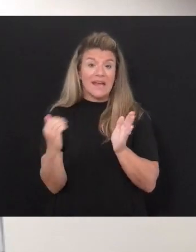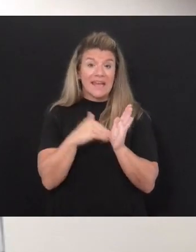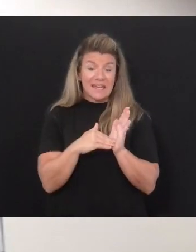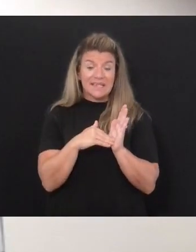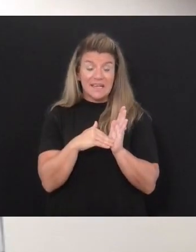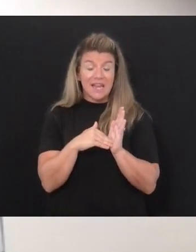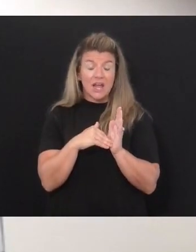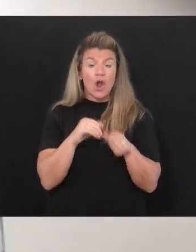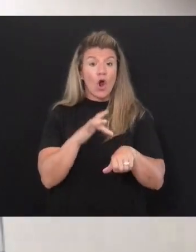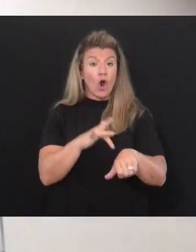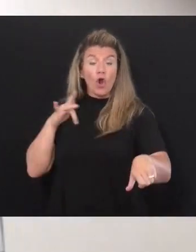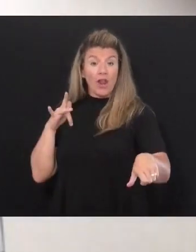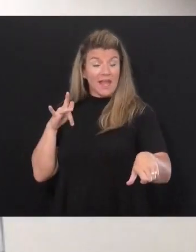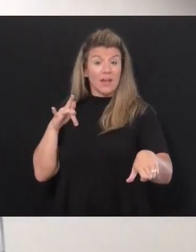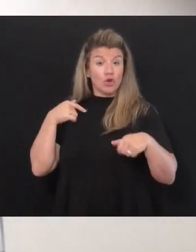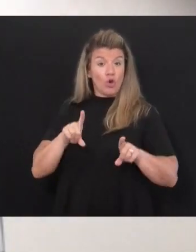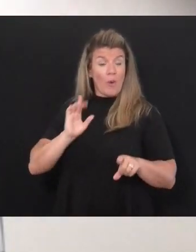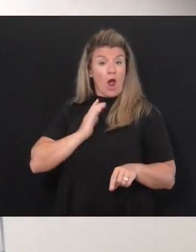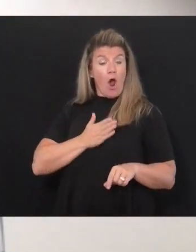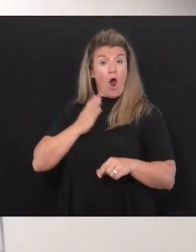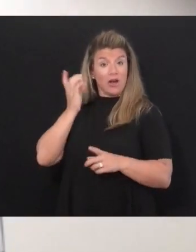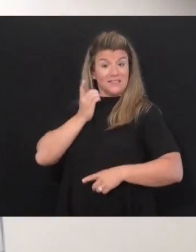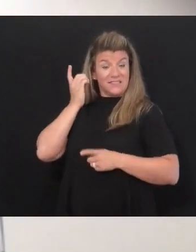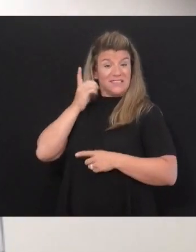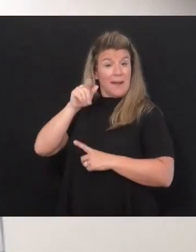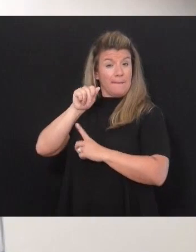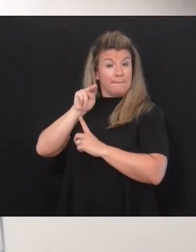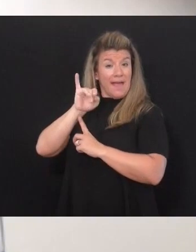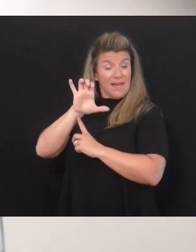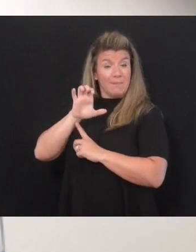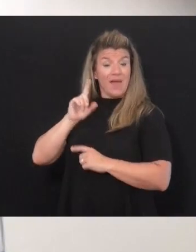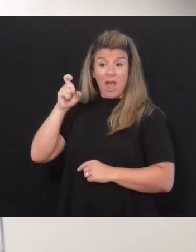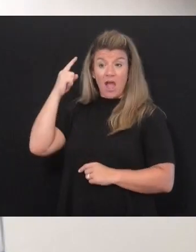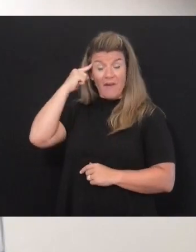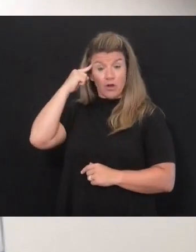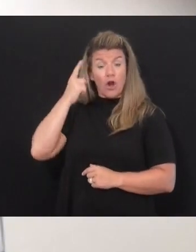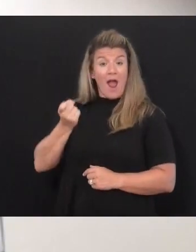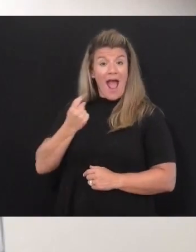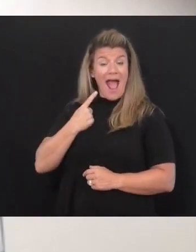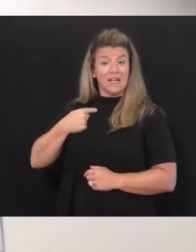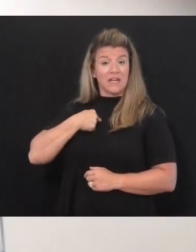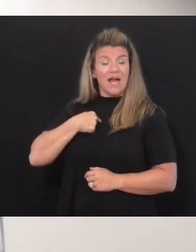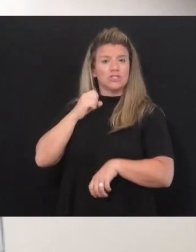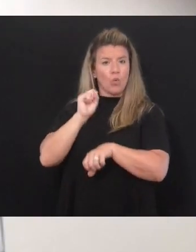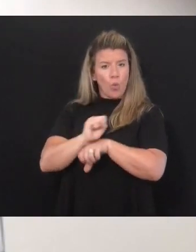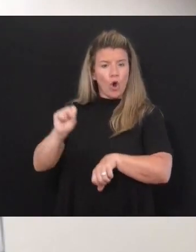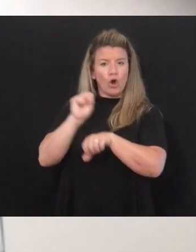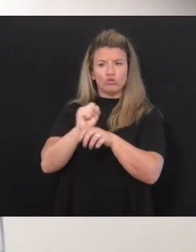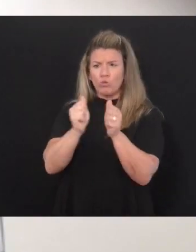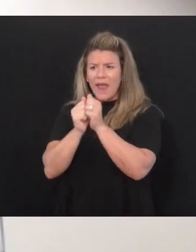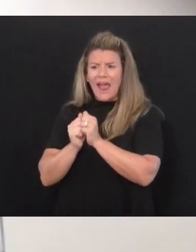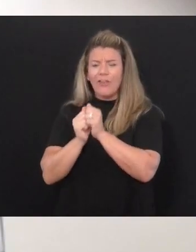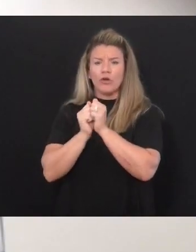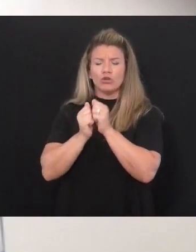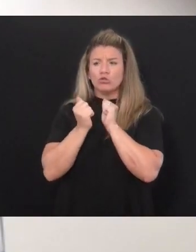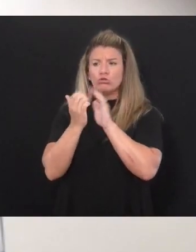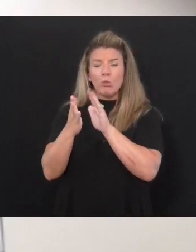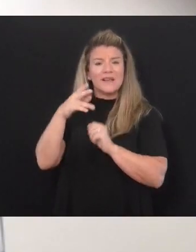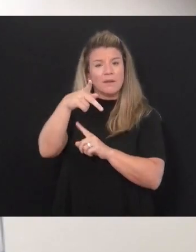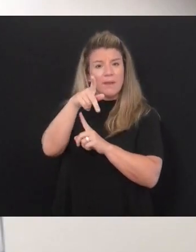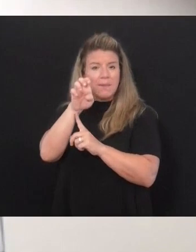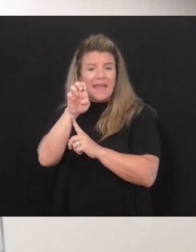we can see that COVID is starting in that logarithmic phase, that compounding phase, and